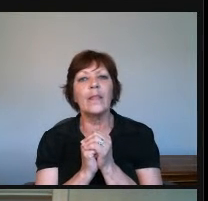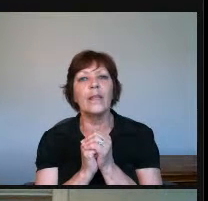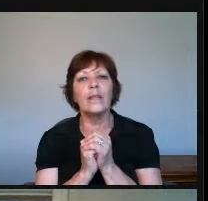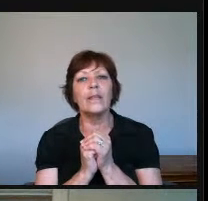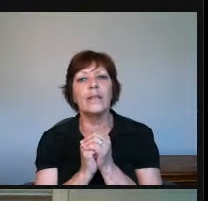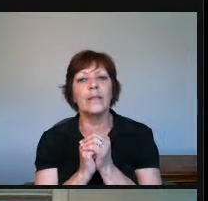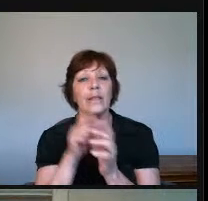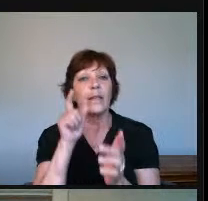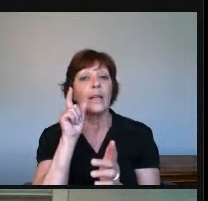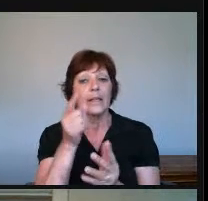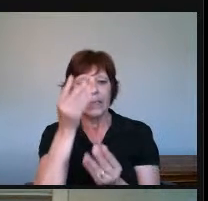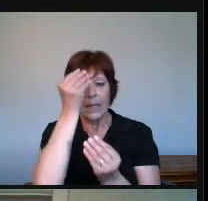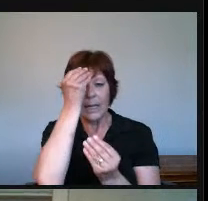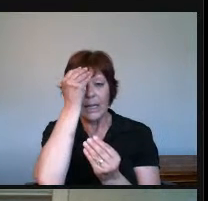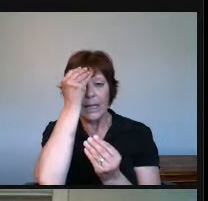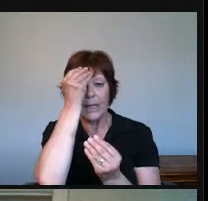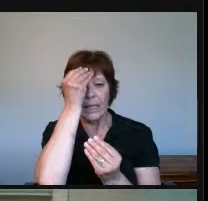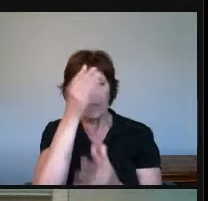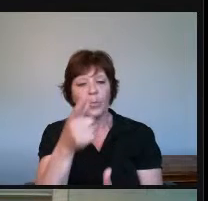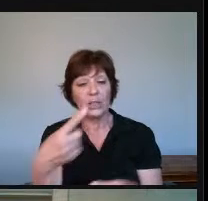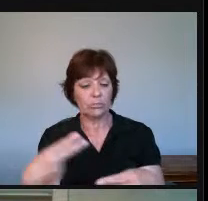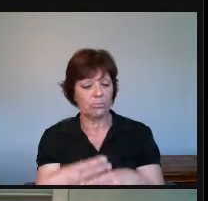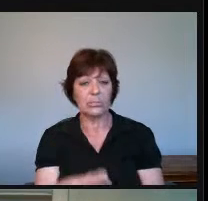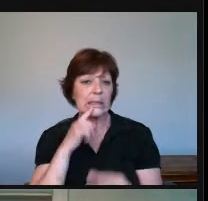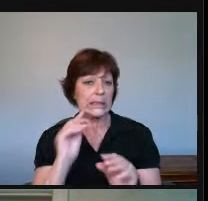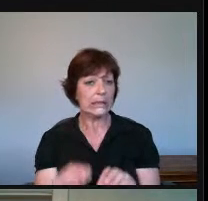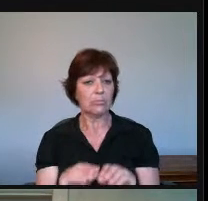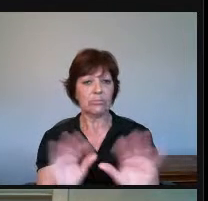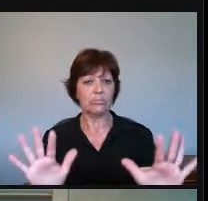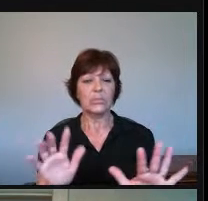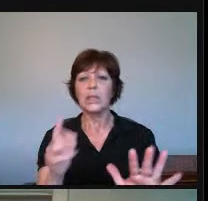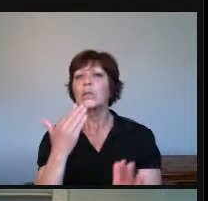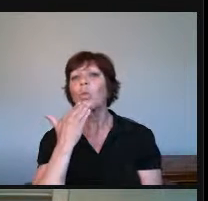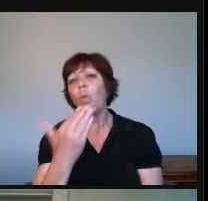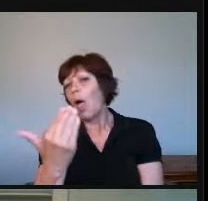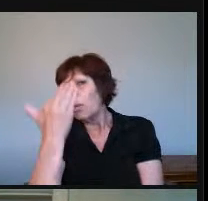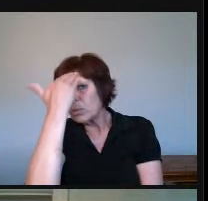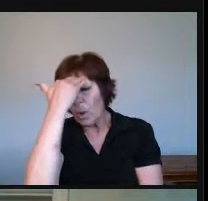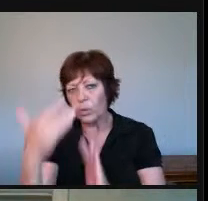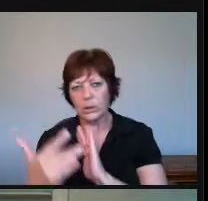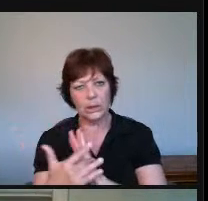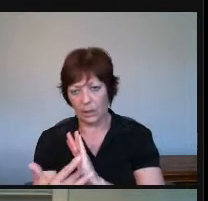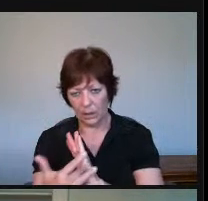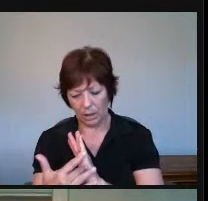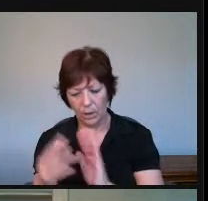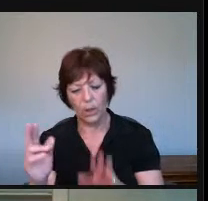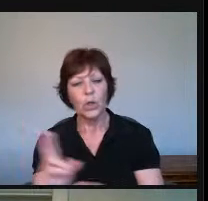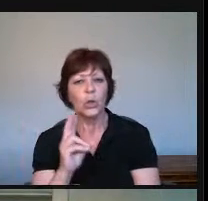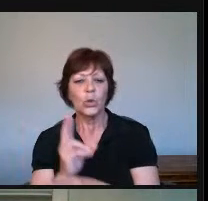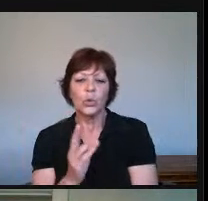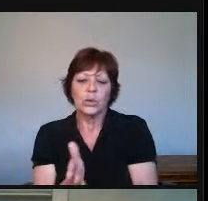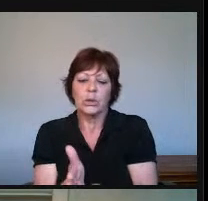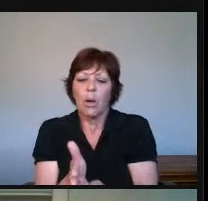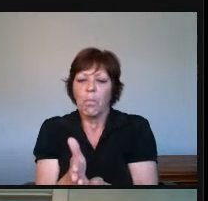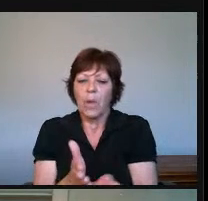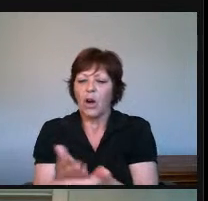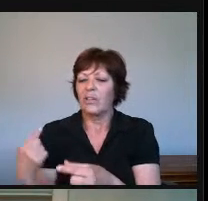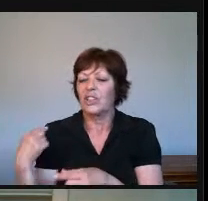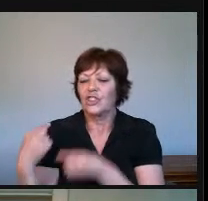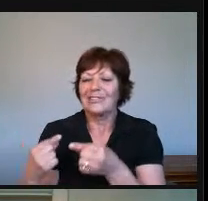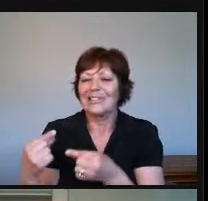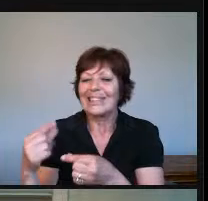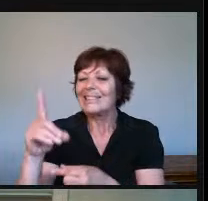the information on the slides is pretty well straightforward. This is well-known technology. It uses part of the genetic